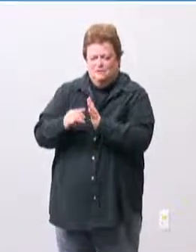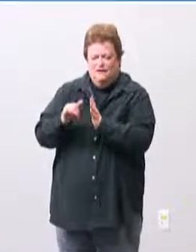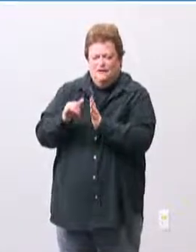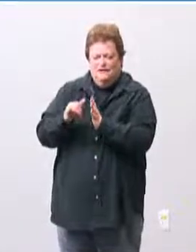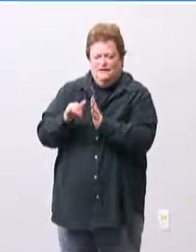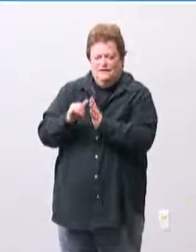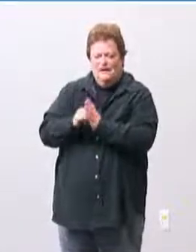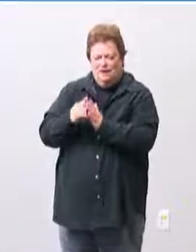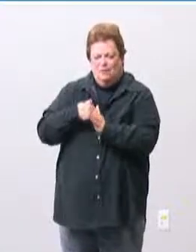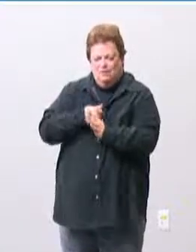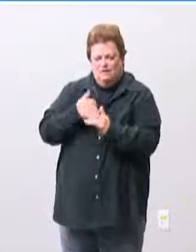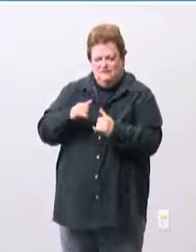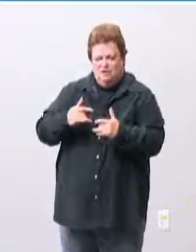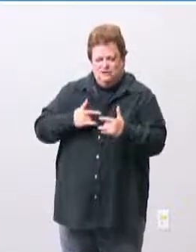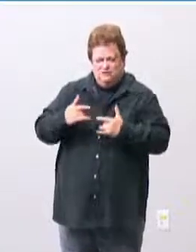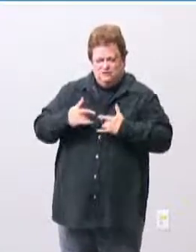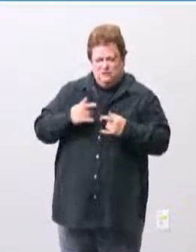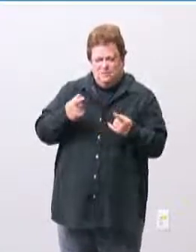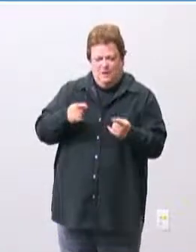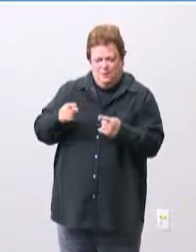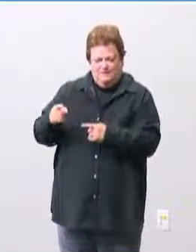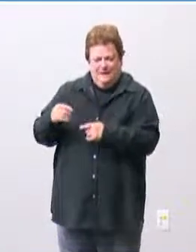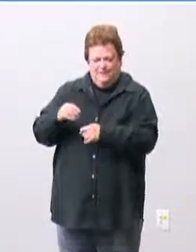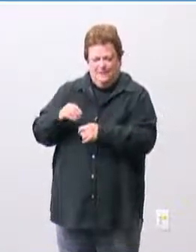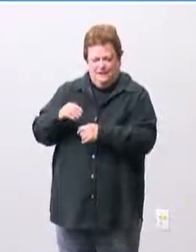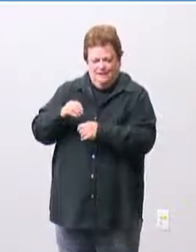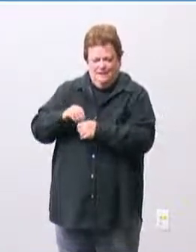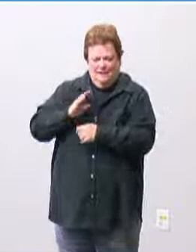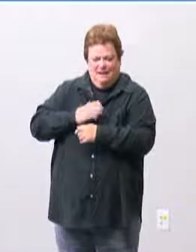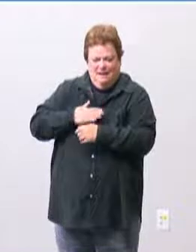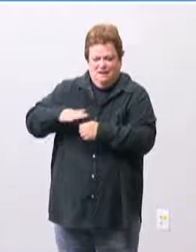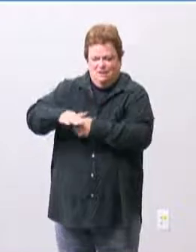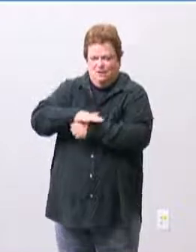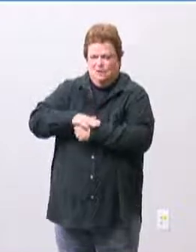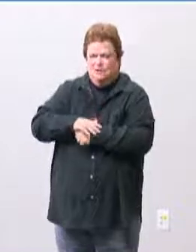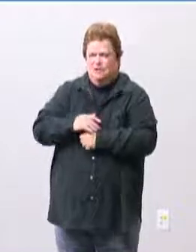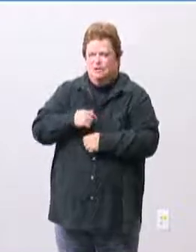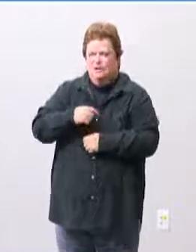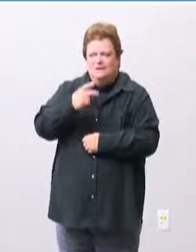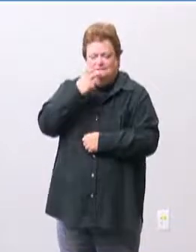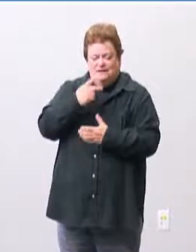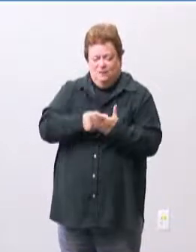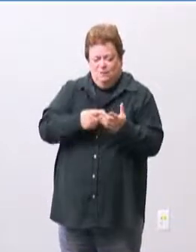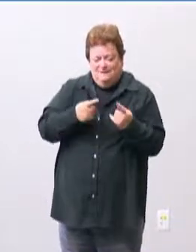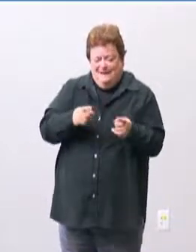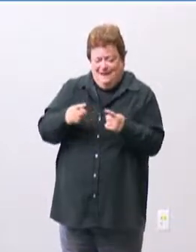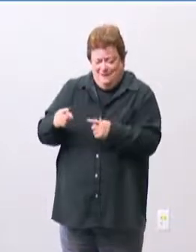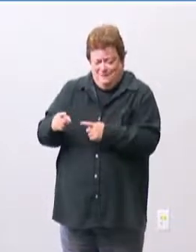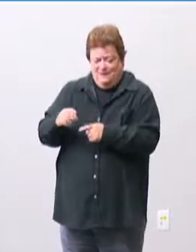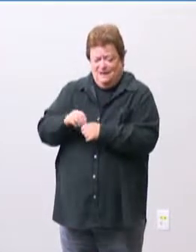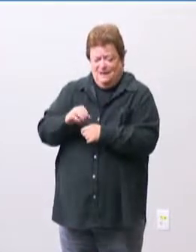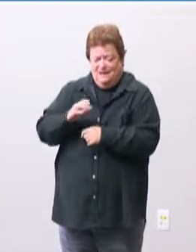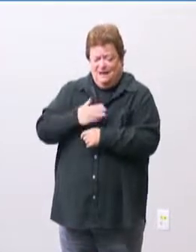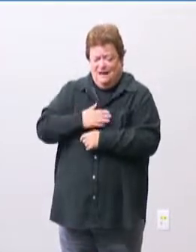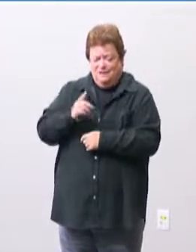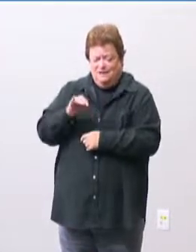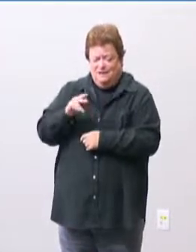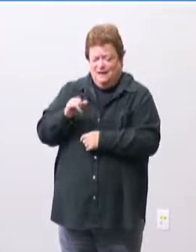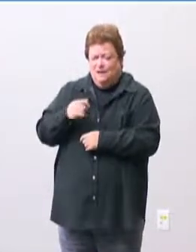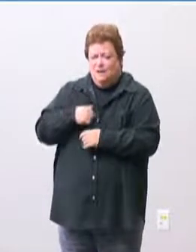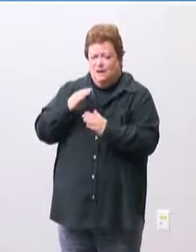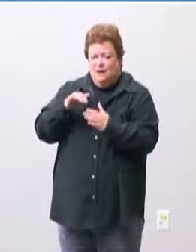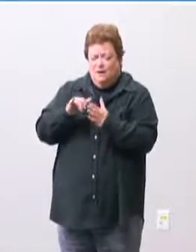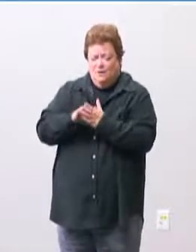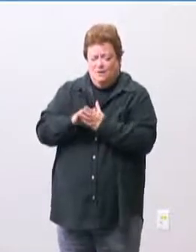concerning. While we remain concerned about the trends in our data, we want to highlight the hope that recent